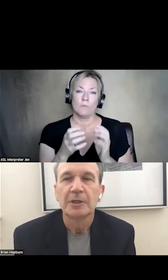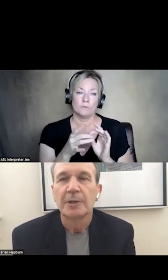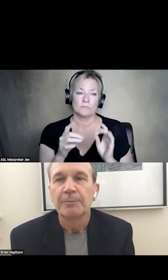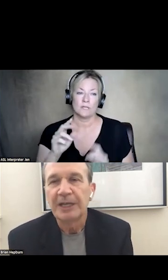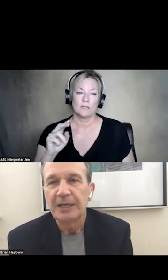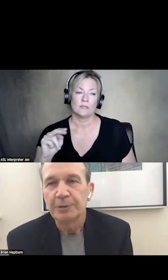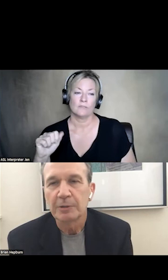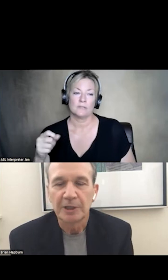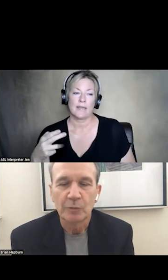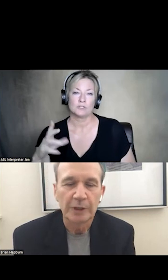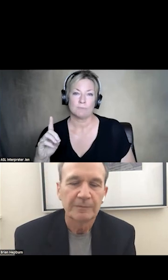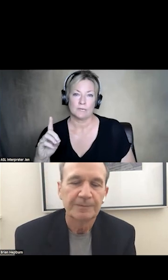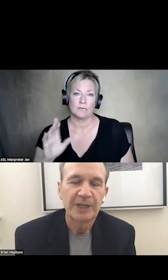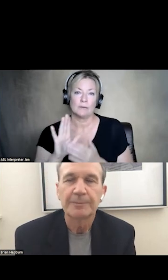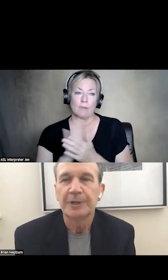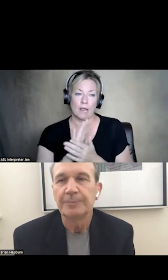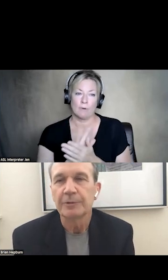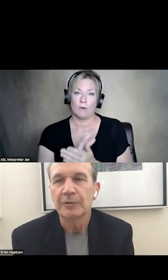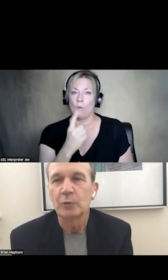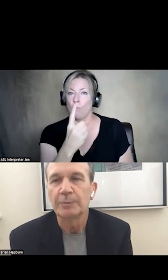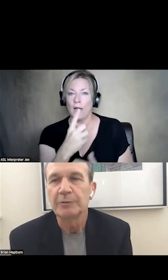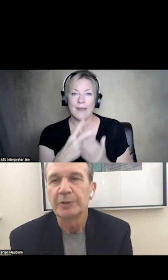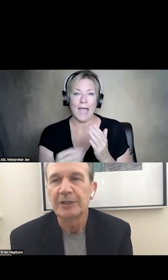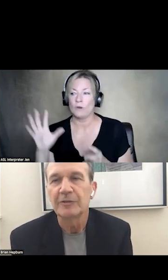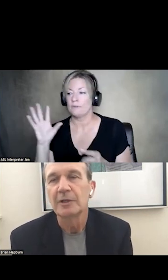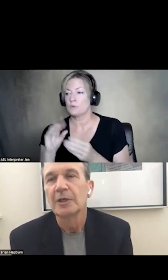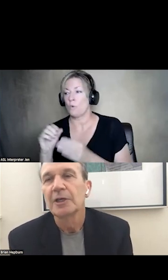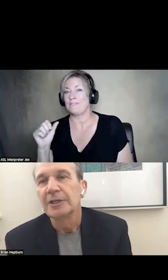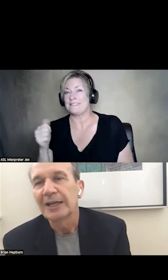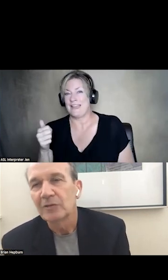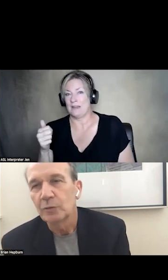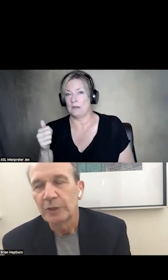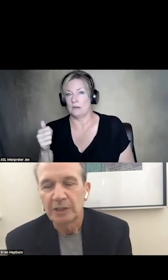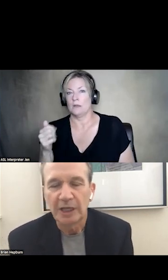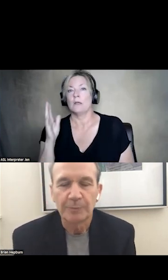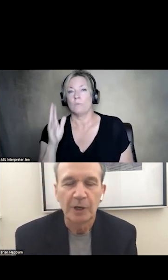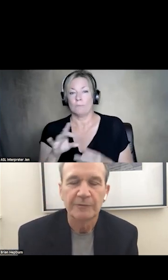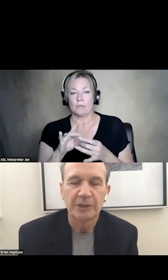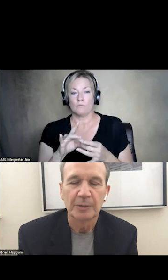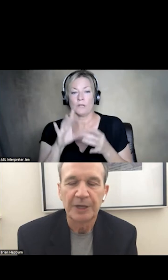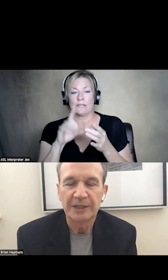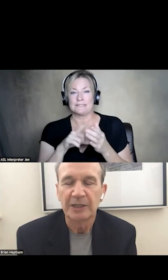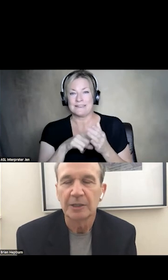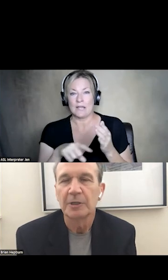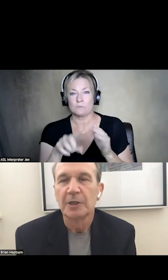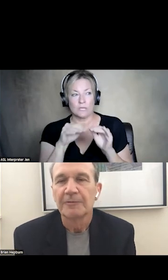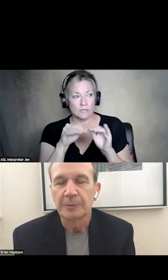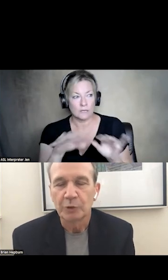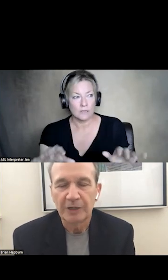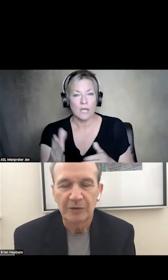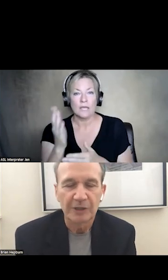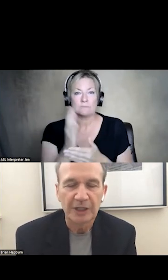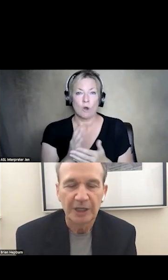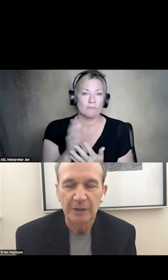NASHPD paper is one of 10 papers that will be released next week as part of a compendium